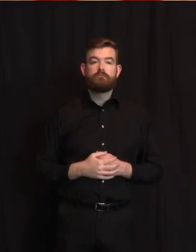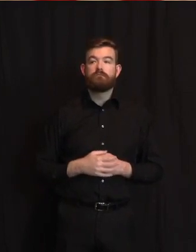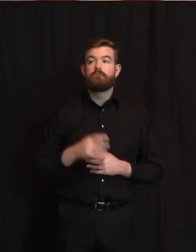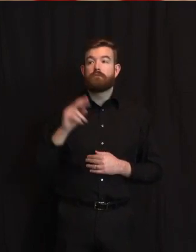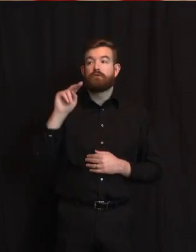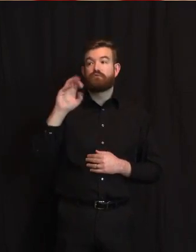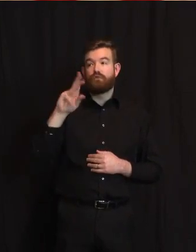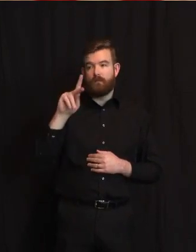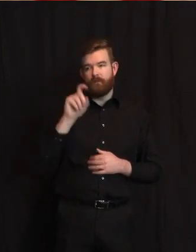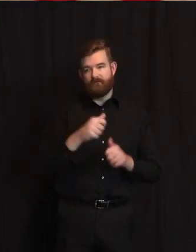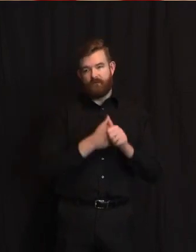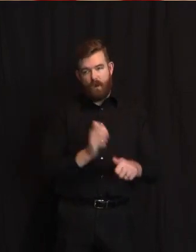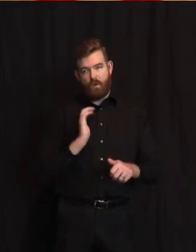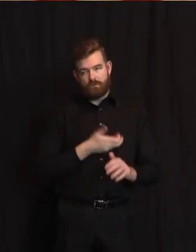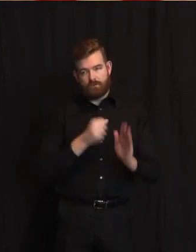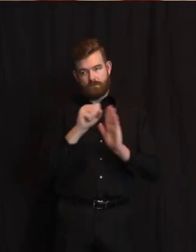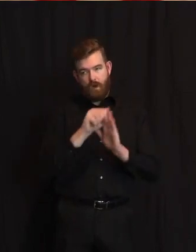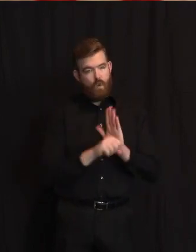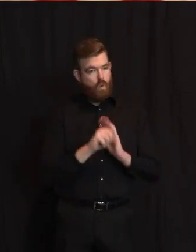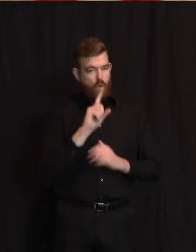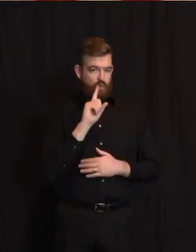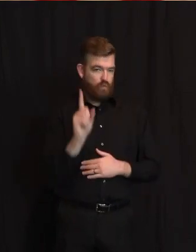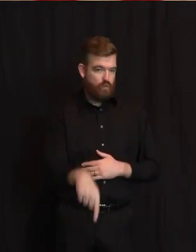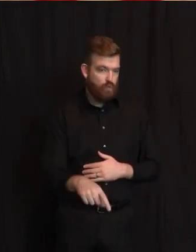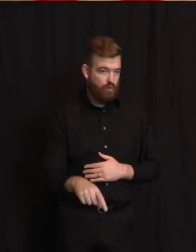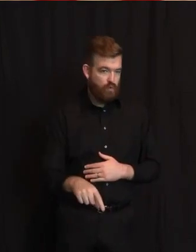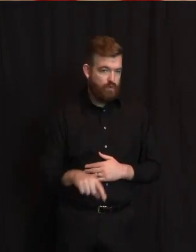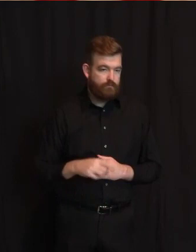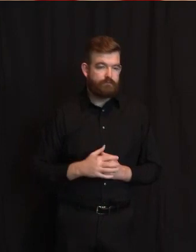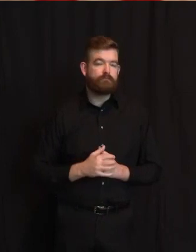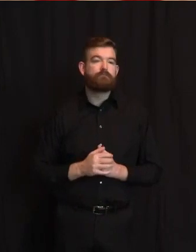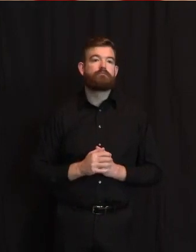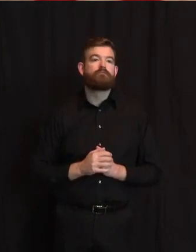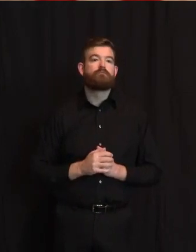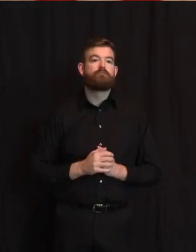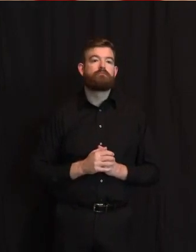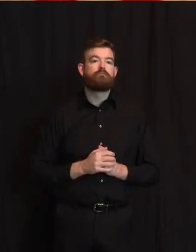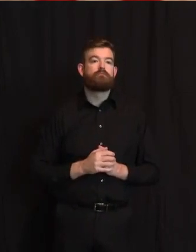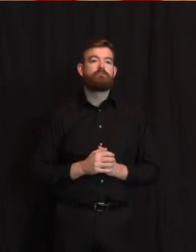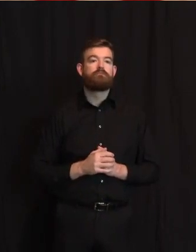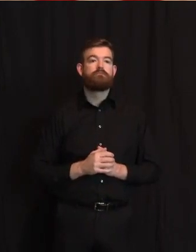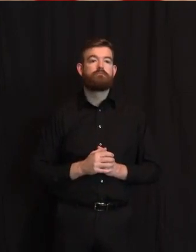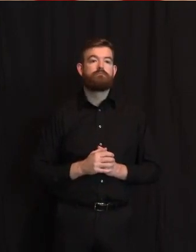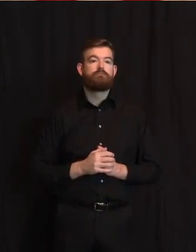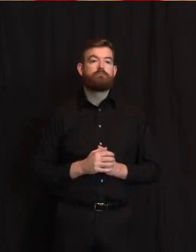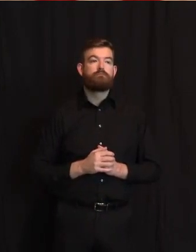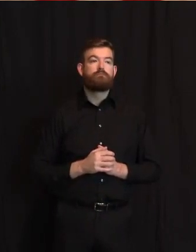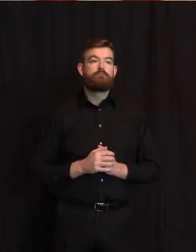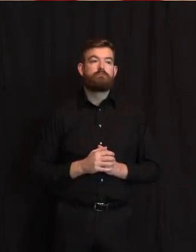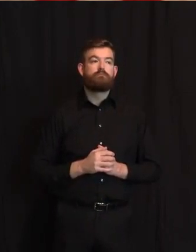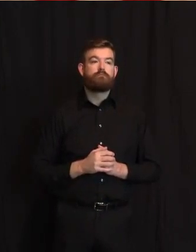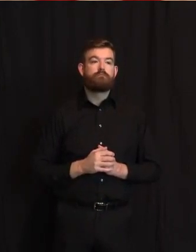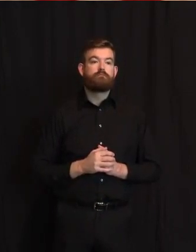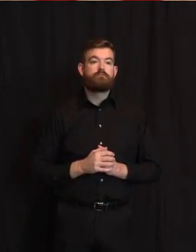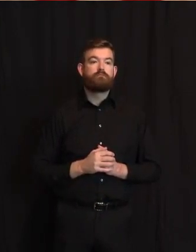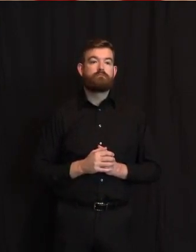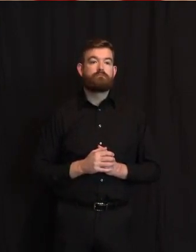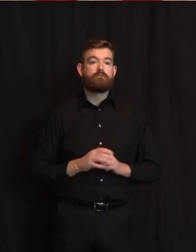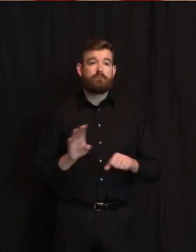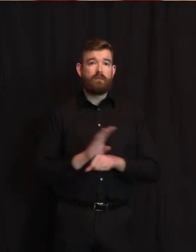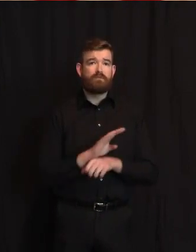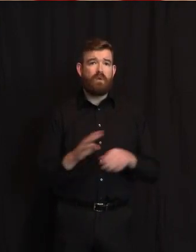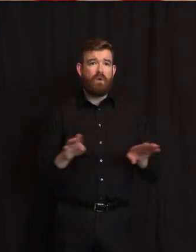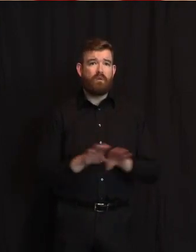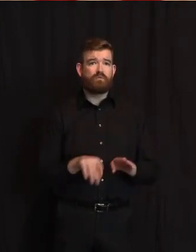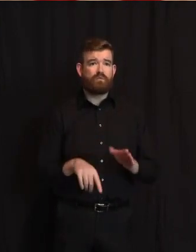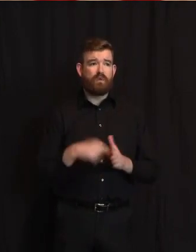considered, at least I haven't considered, been part of any consideration on closing once a week. But I would say this